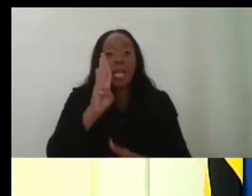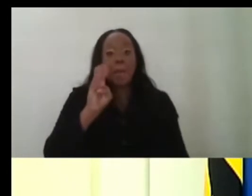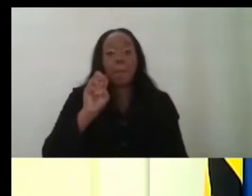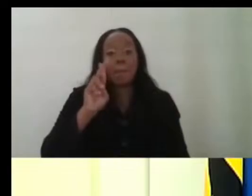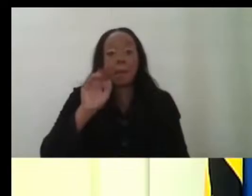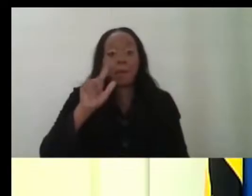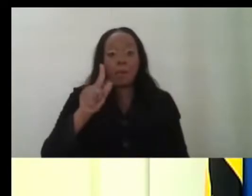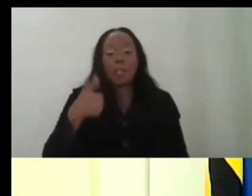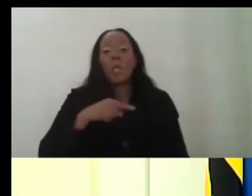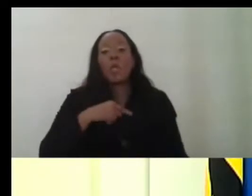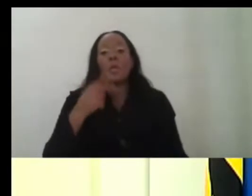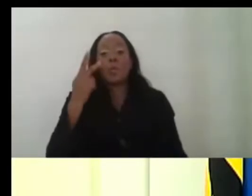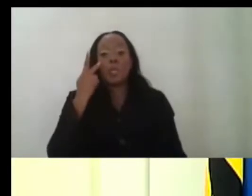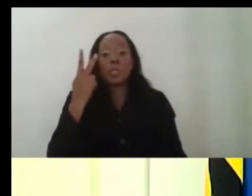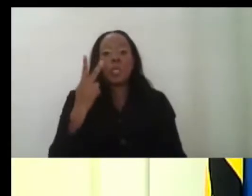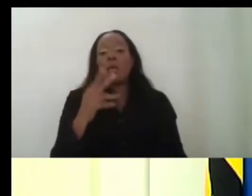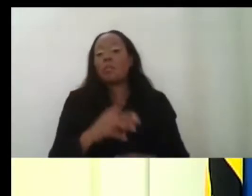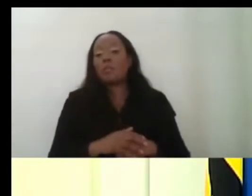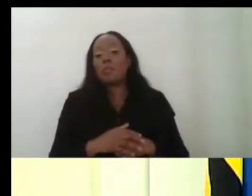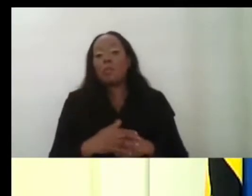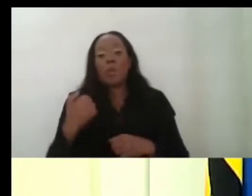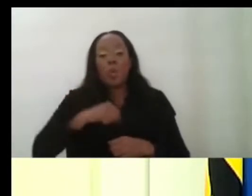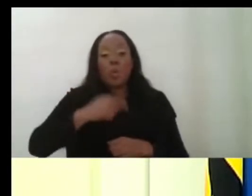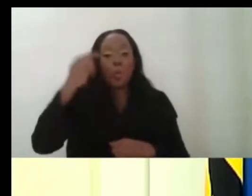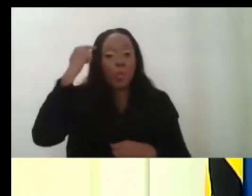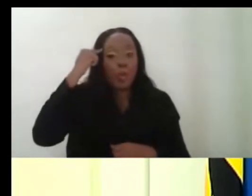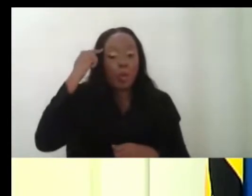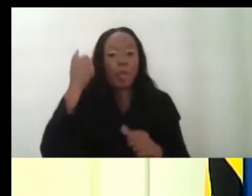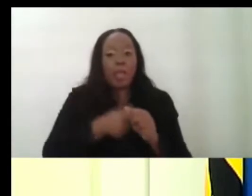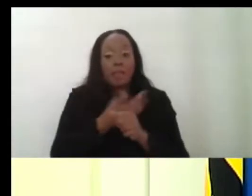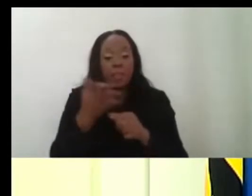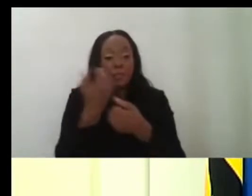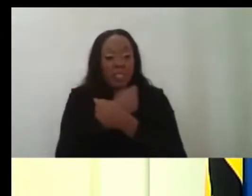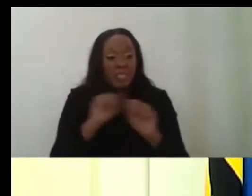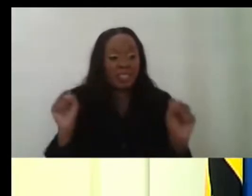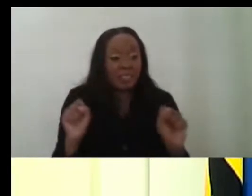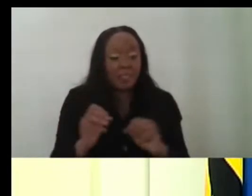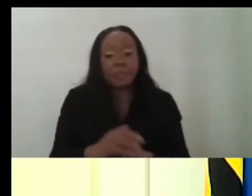thought was a safe height for the boulders and dolos which form part of our